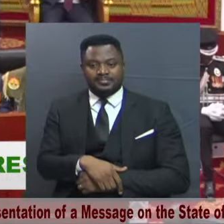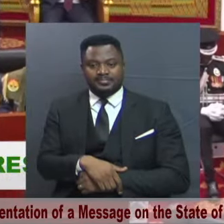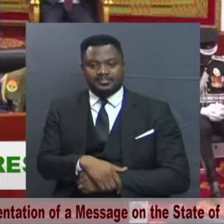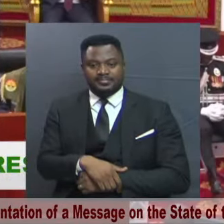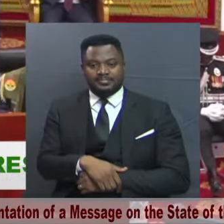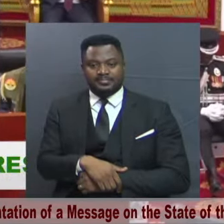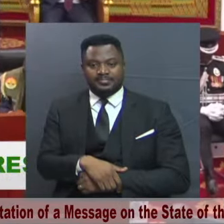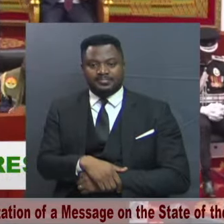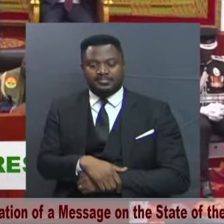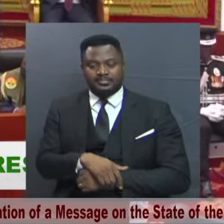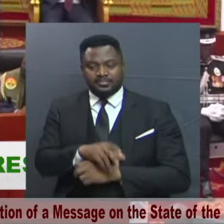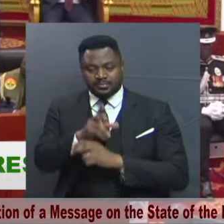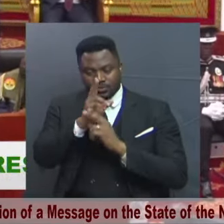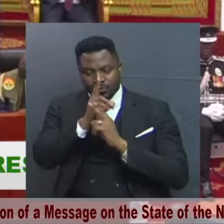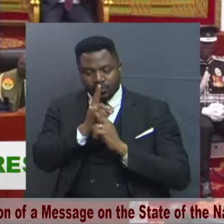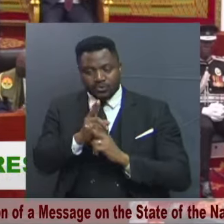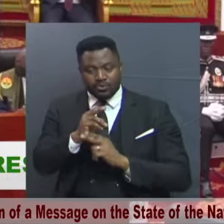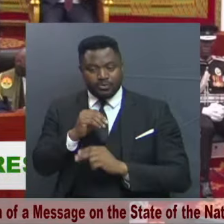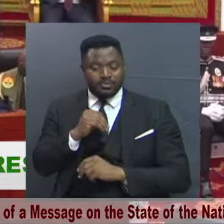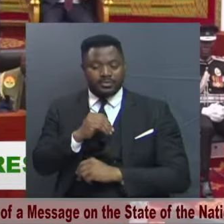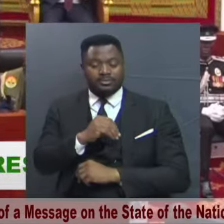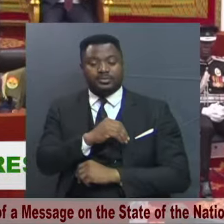members honorable